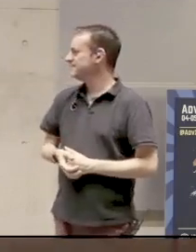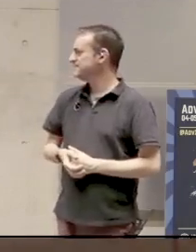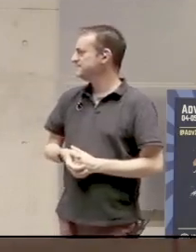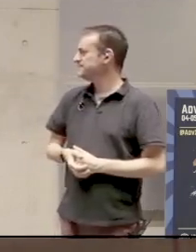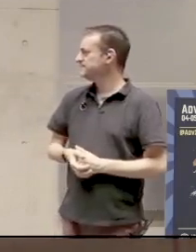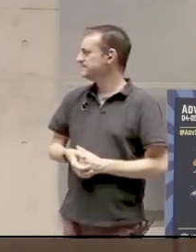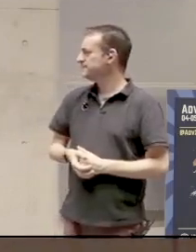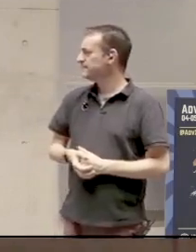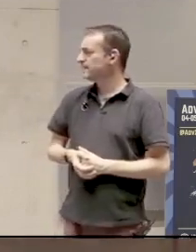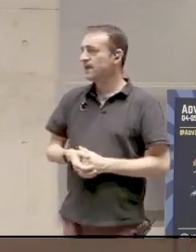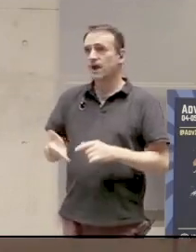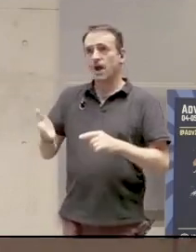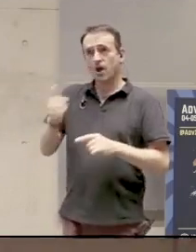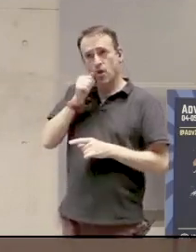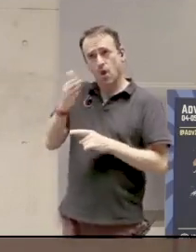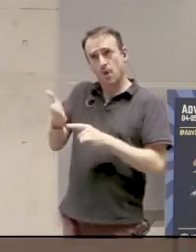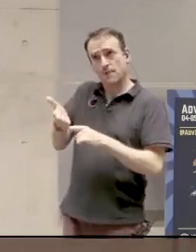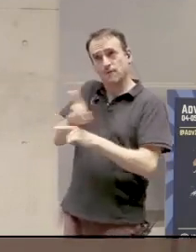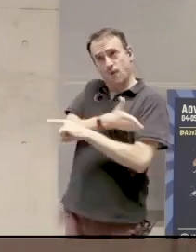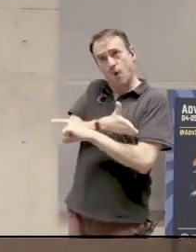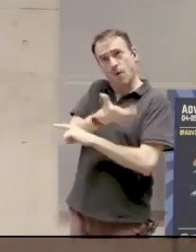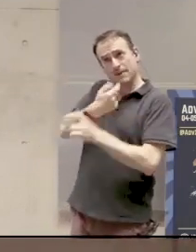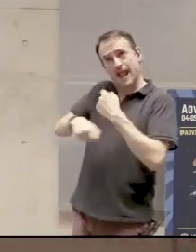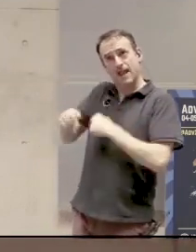I knew Sam before she was cool.